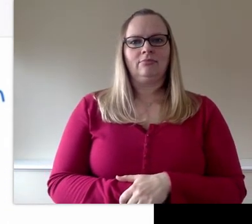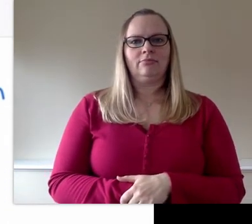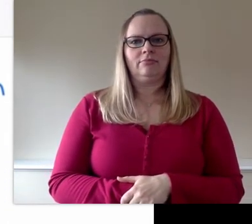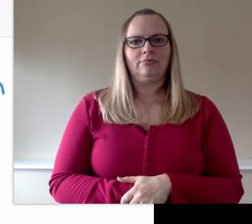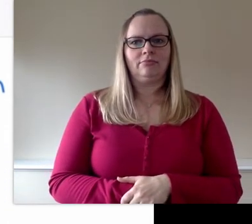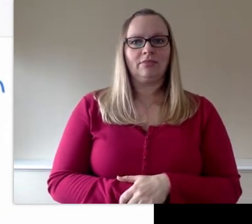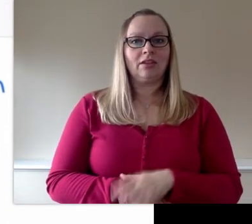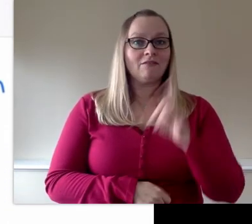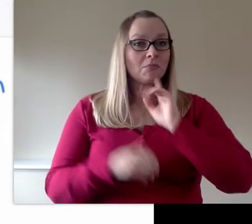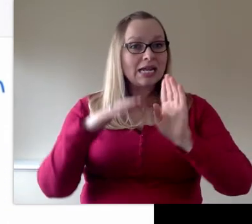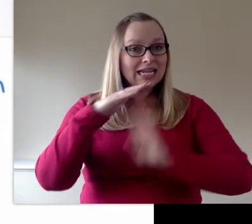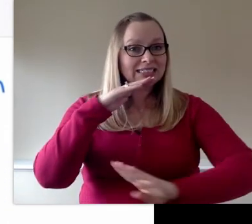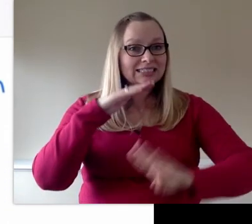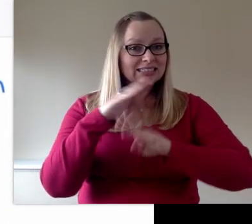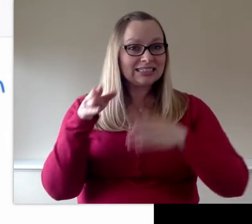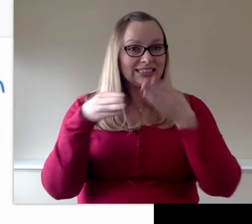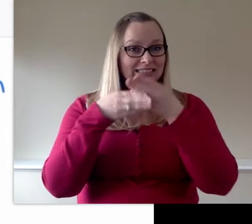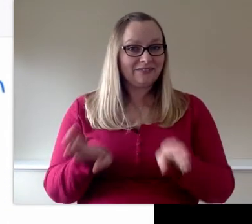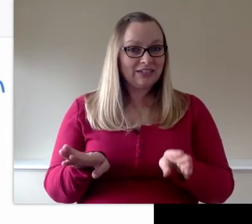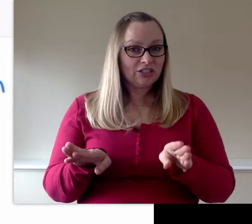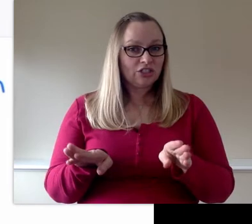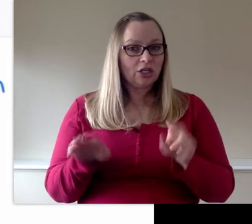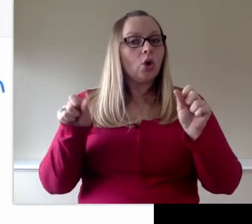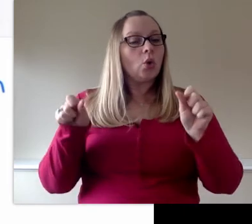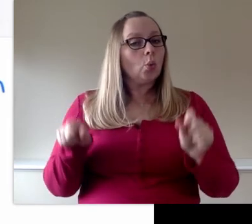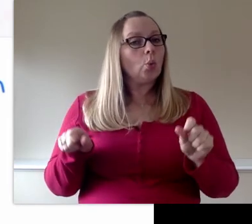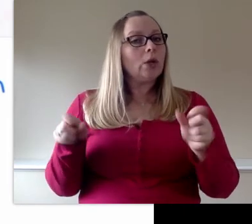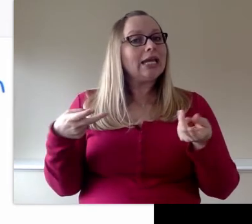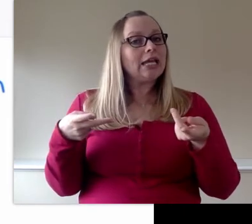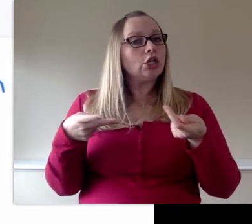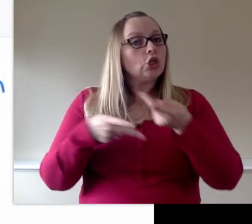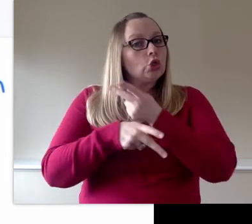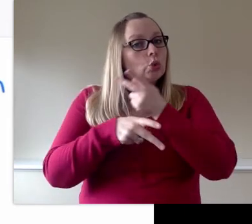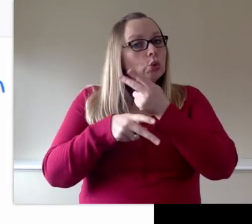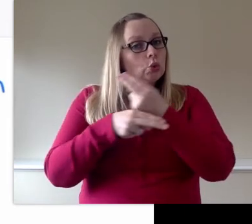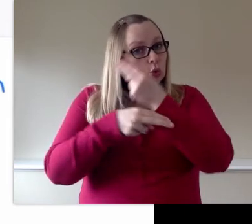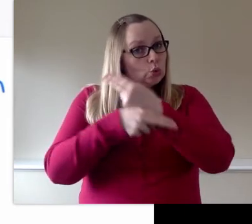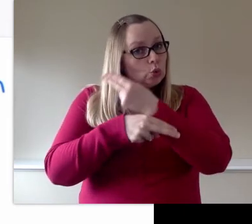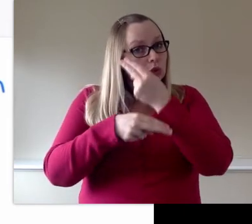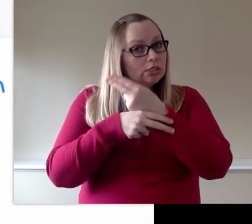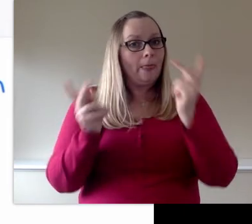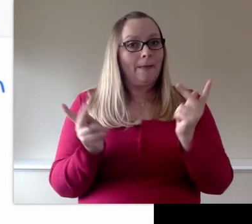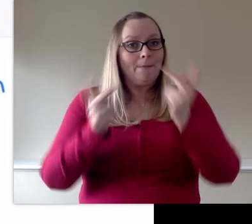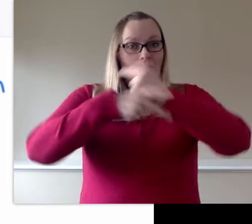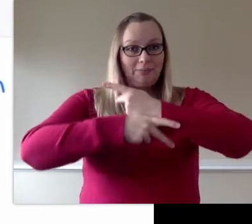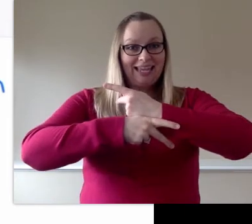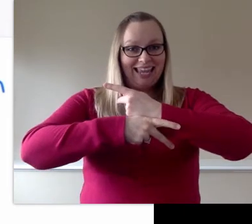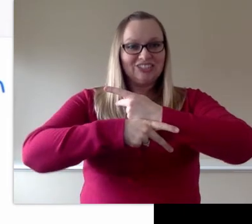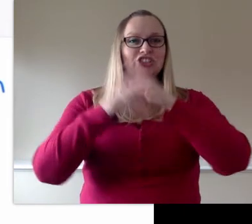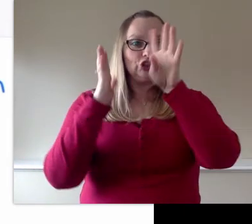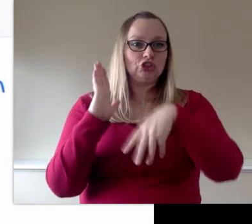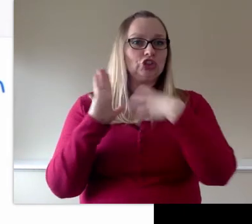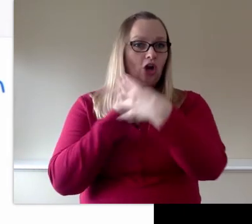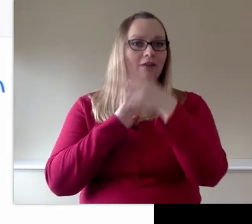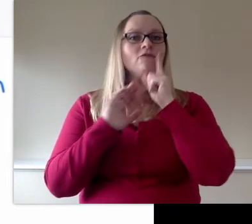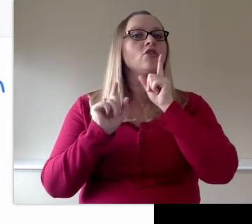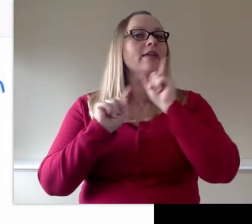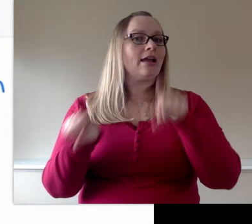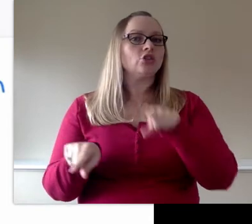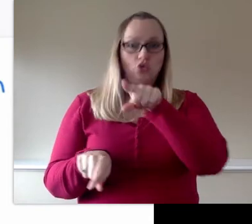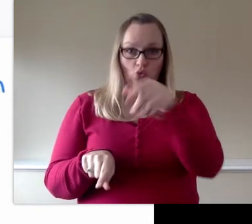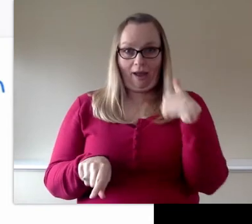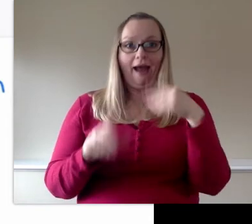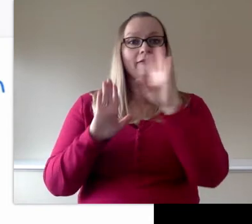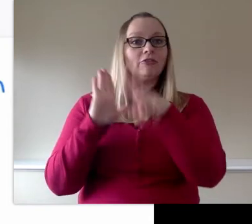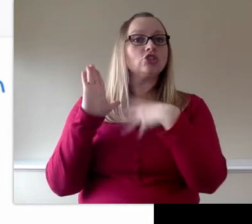For basic division, we can use our multiplication chart to find the answer. So you all have your